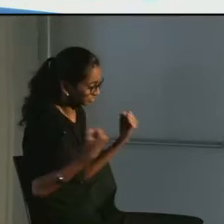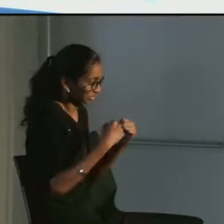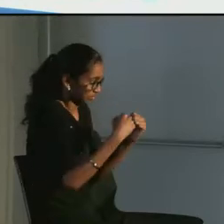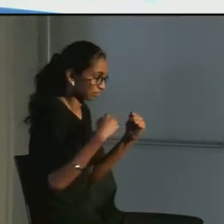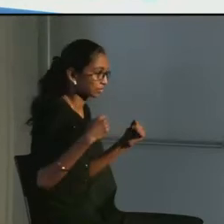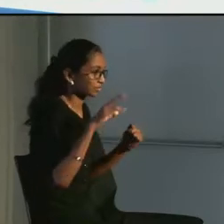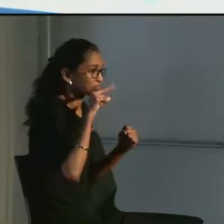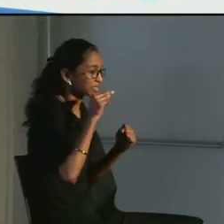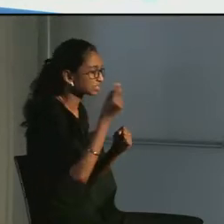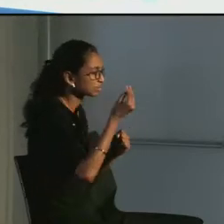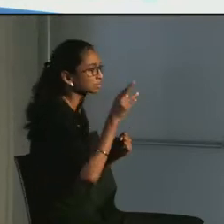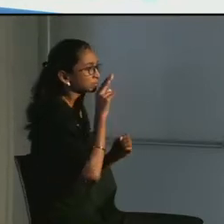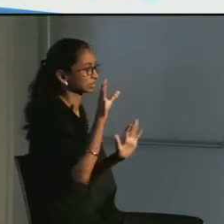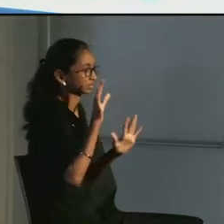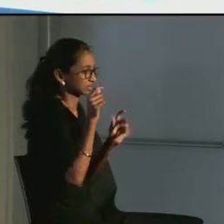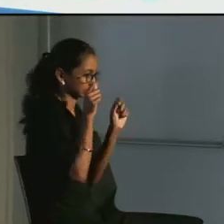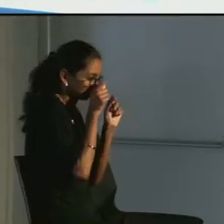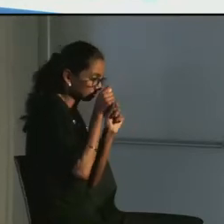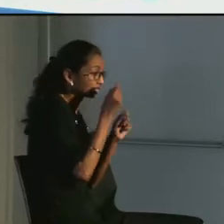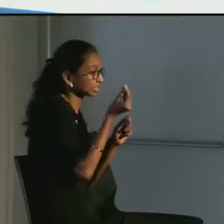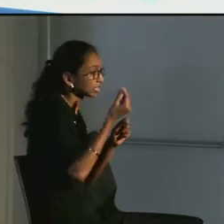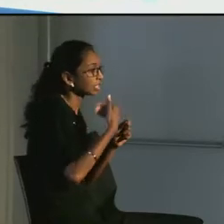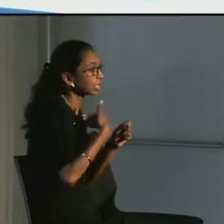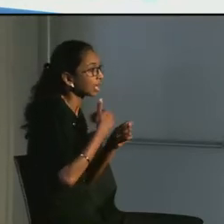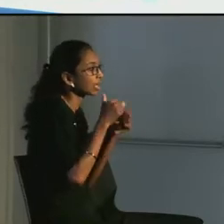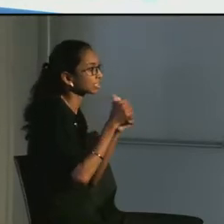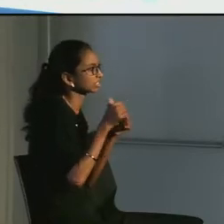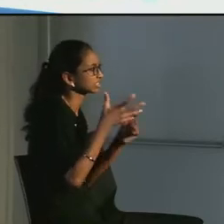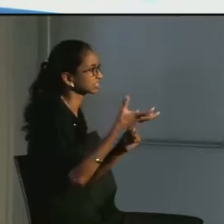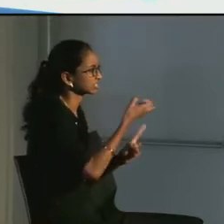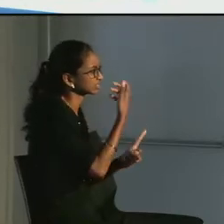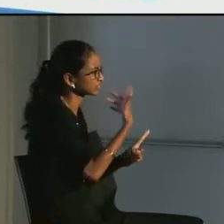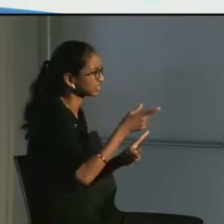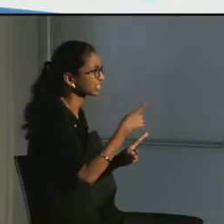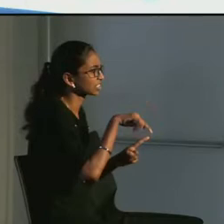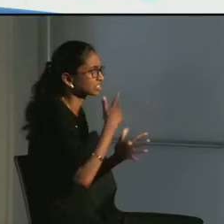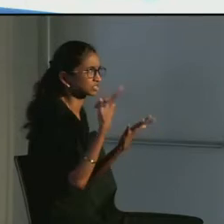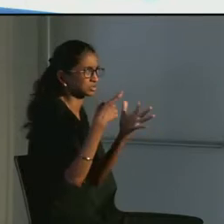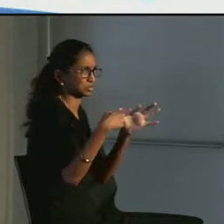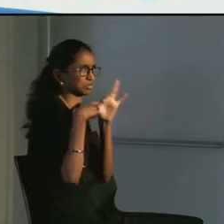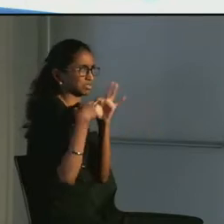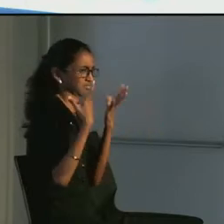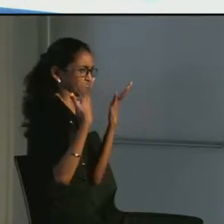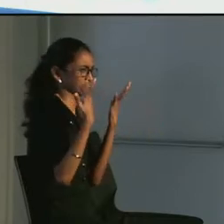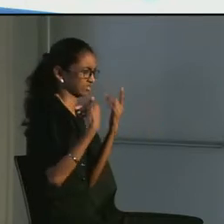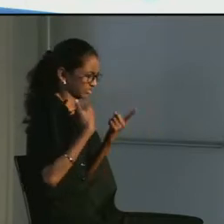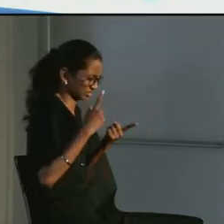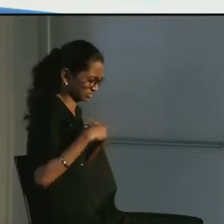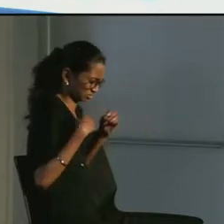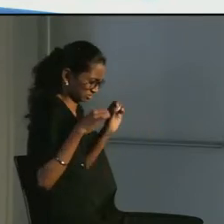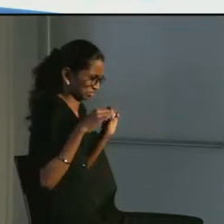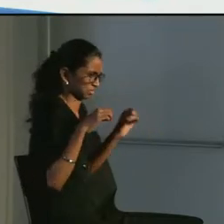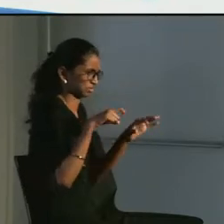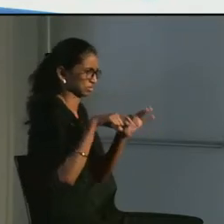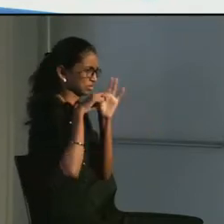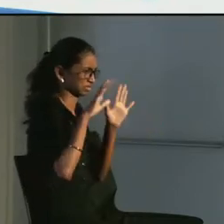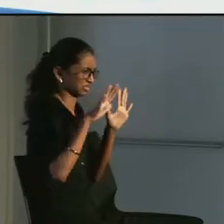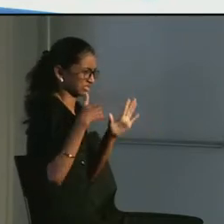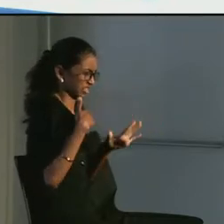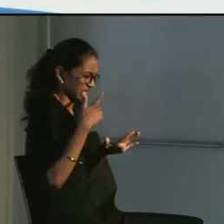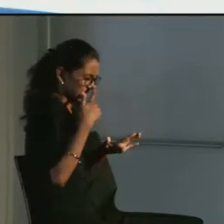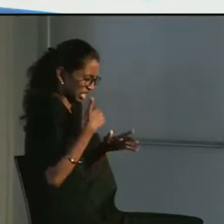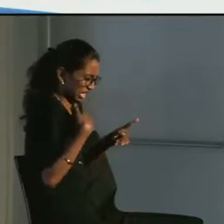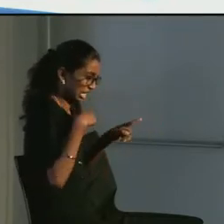The ones who didn't speak to me, I received answers, including, how can you ask me such a question? It hasn't happened to me. I'm not that type of